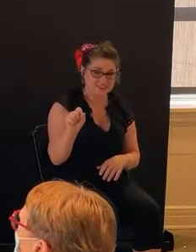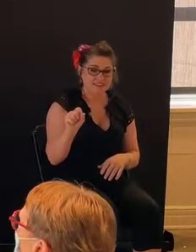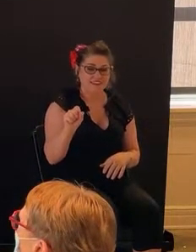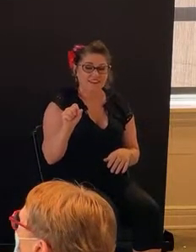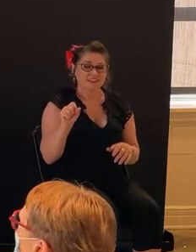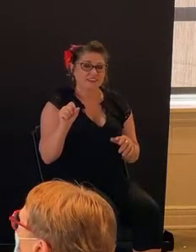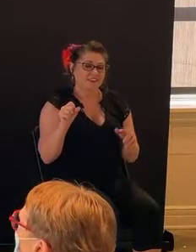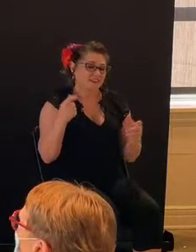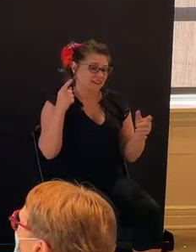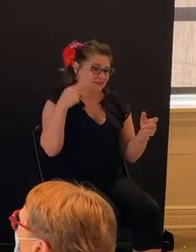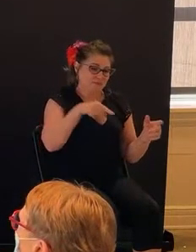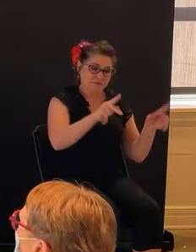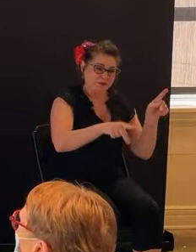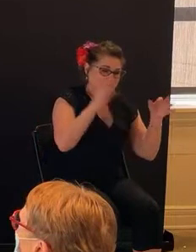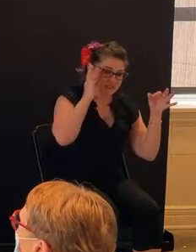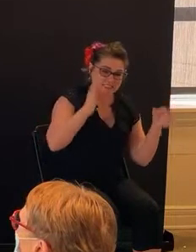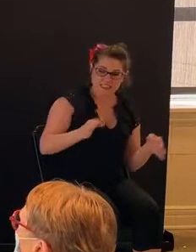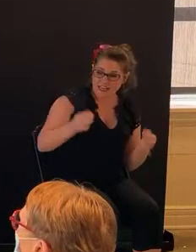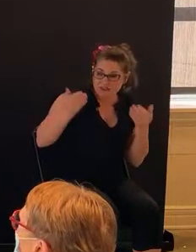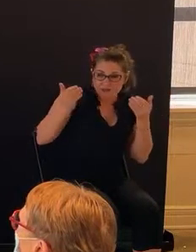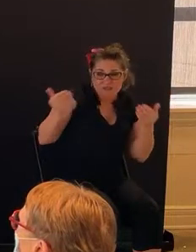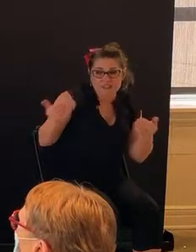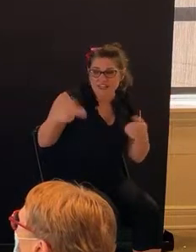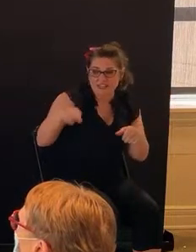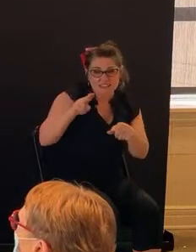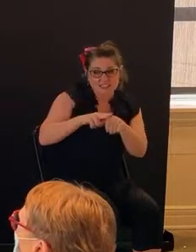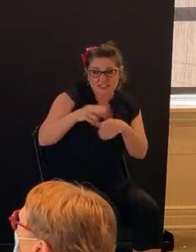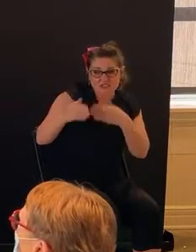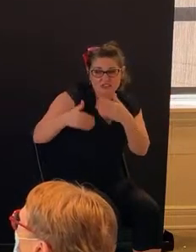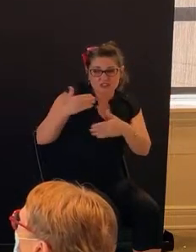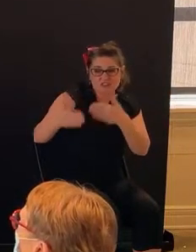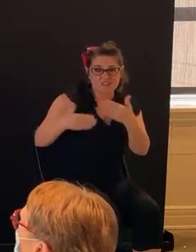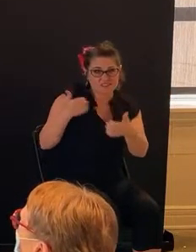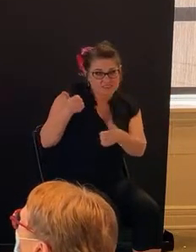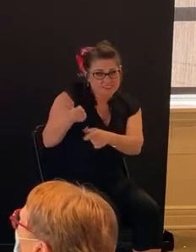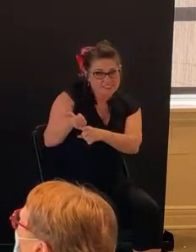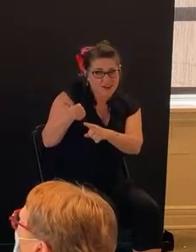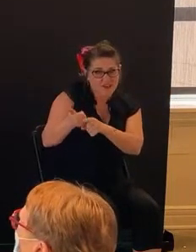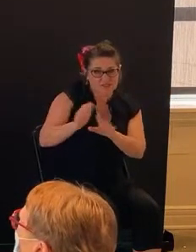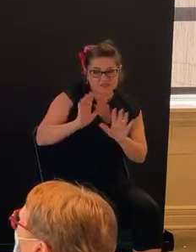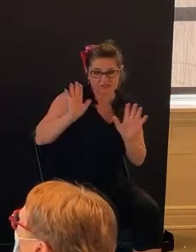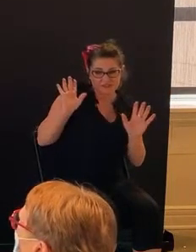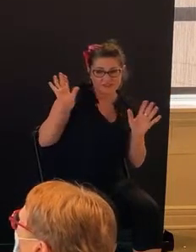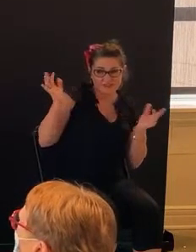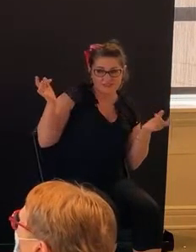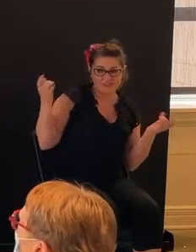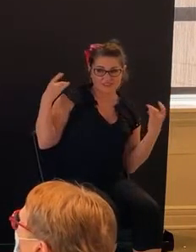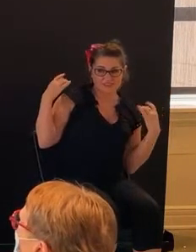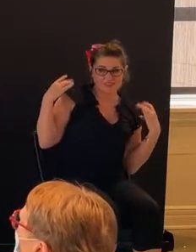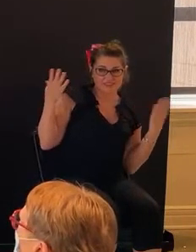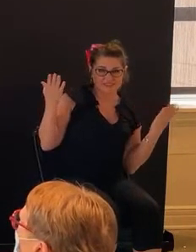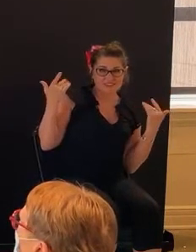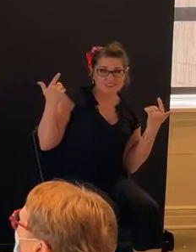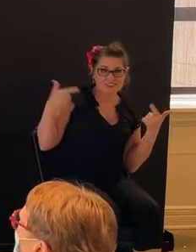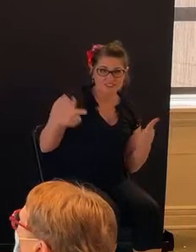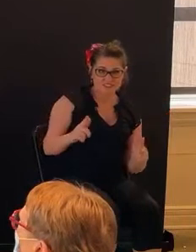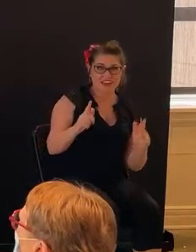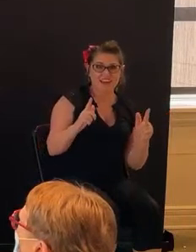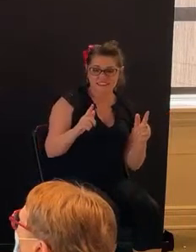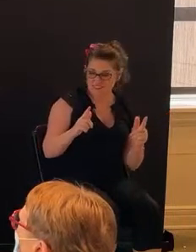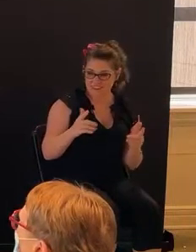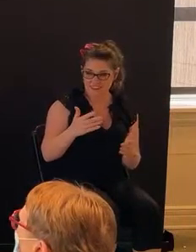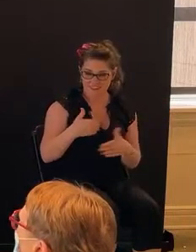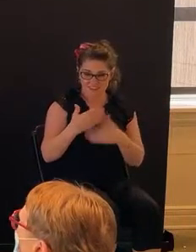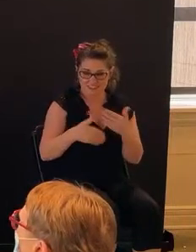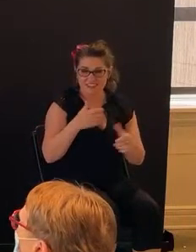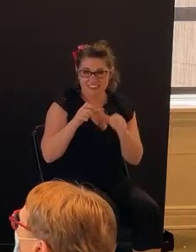we're going to let nature kind of take its course. That's, you know, there's the monument there, and we will, you know, we will let, you know, ecological